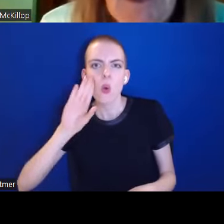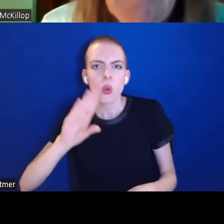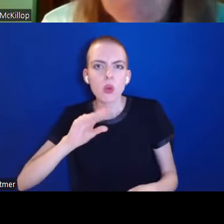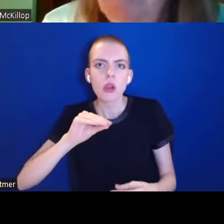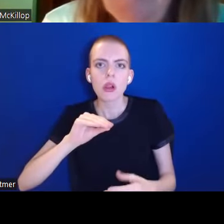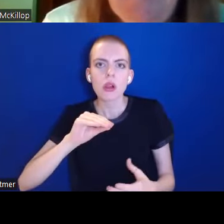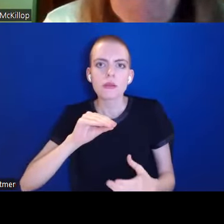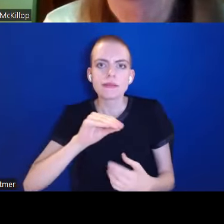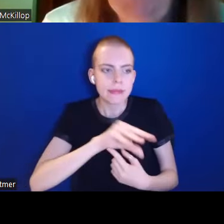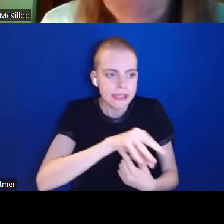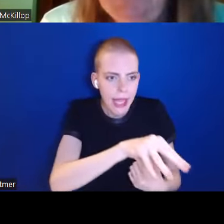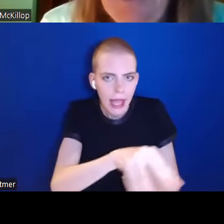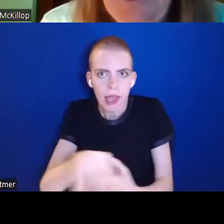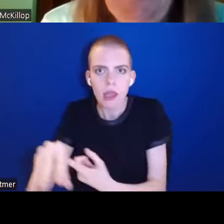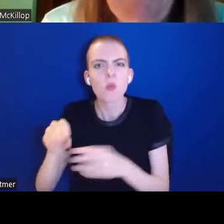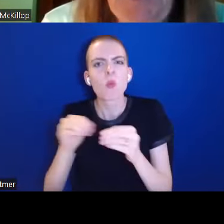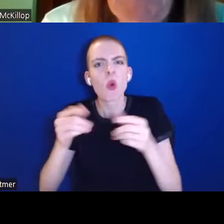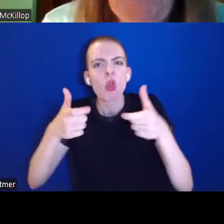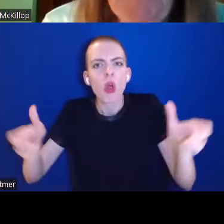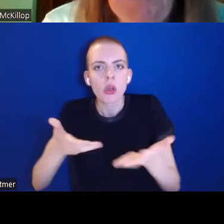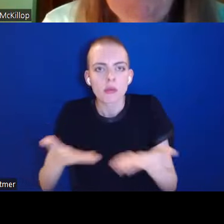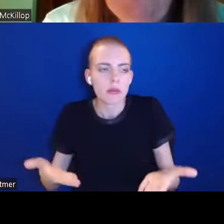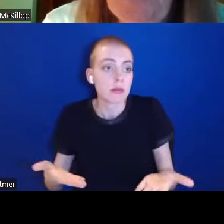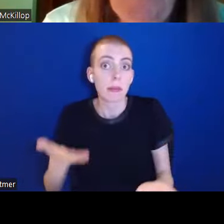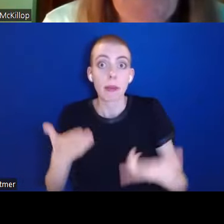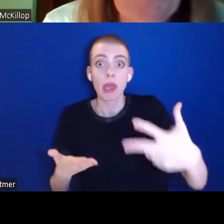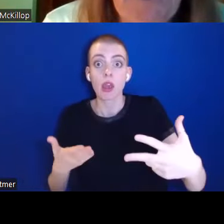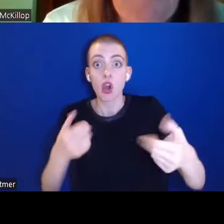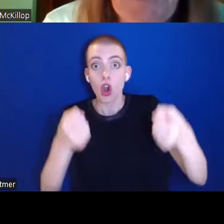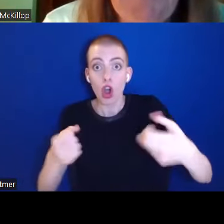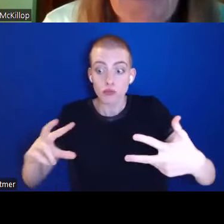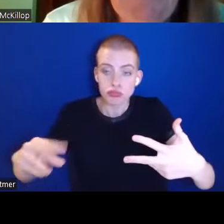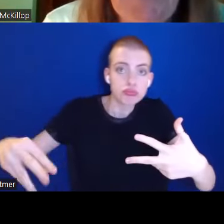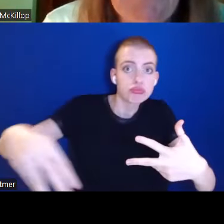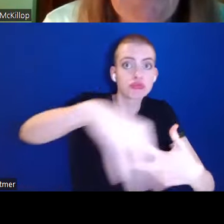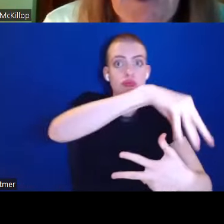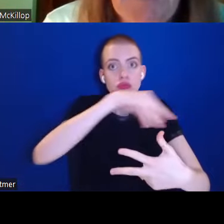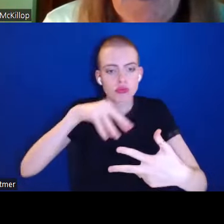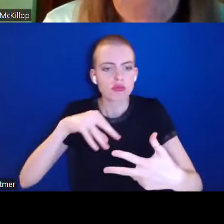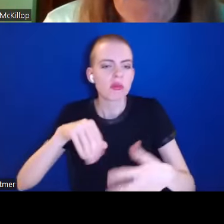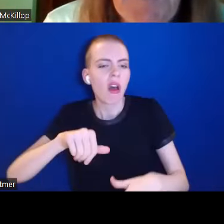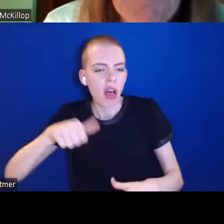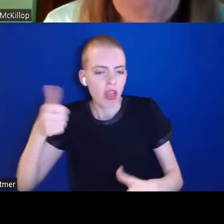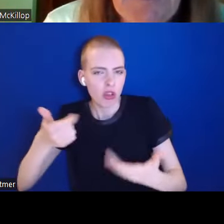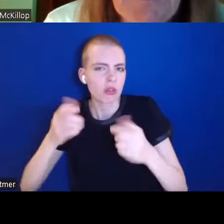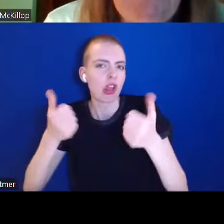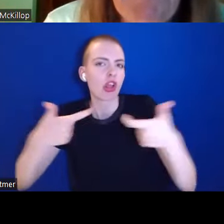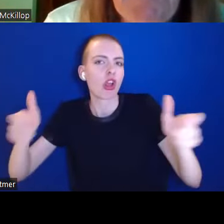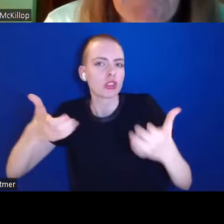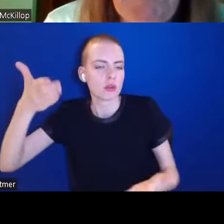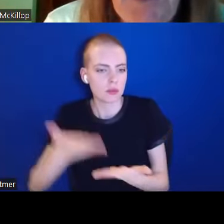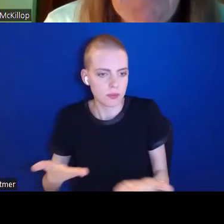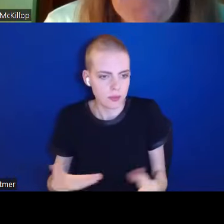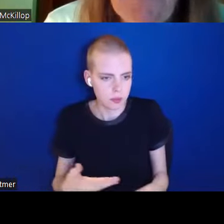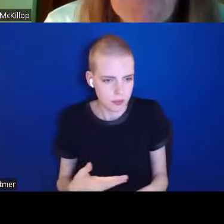or a mound, and very portable. So we're excited about that. There's photorealistic